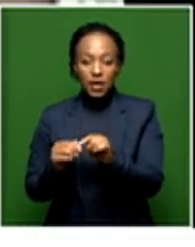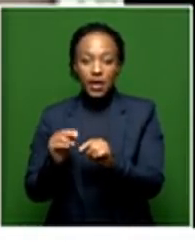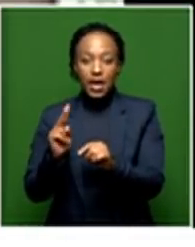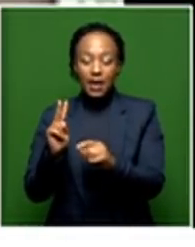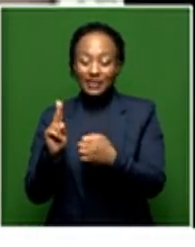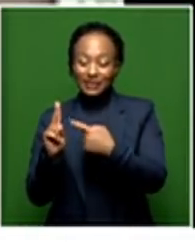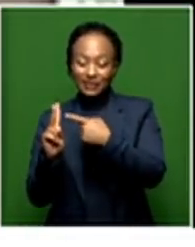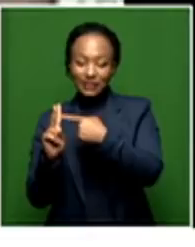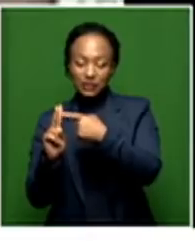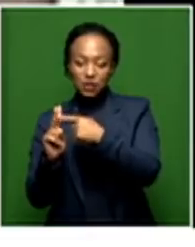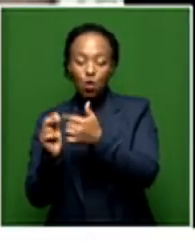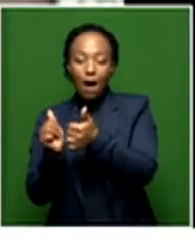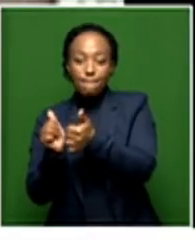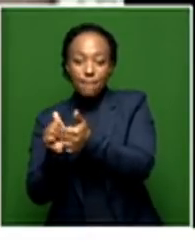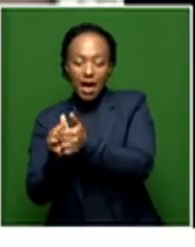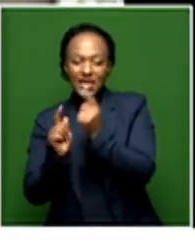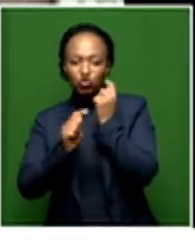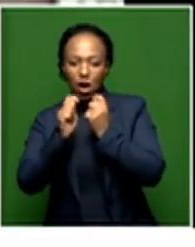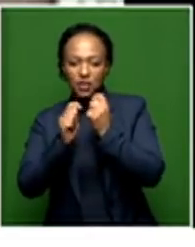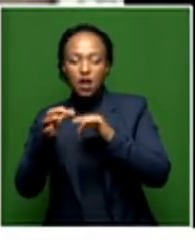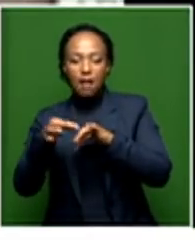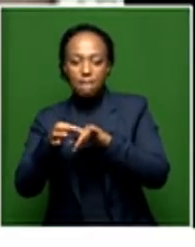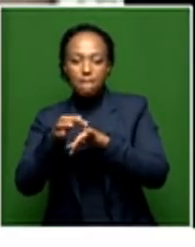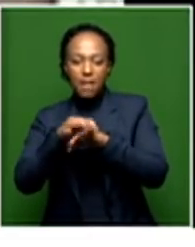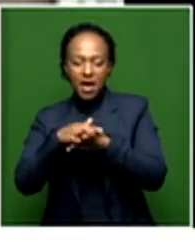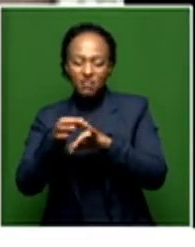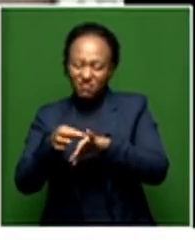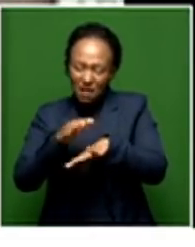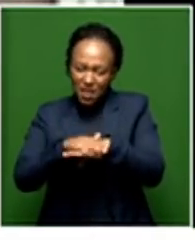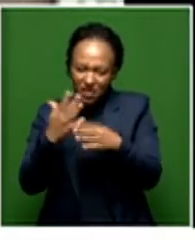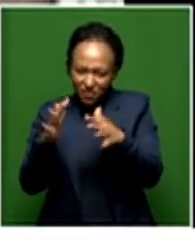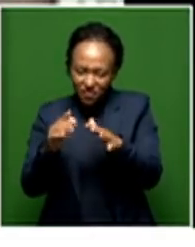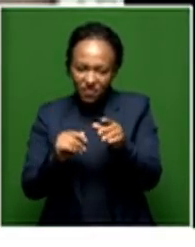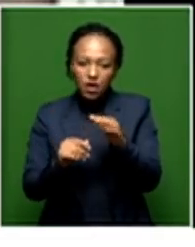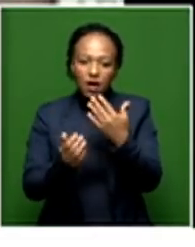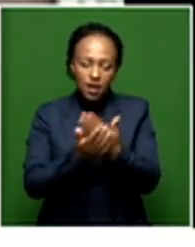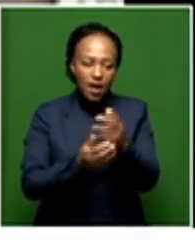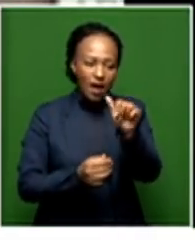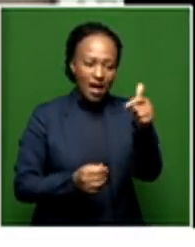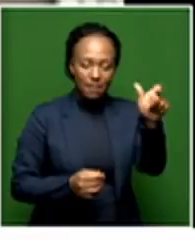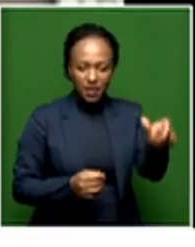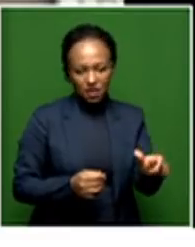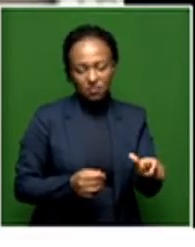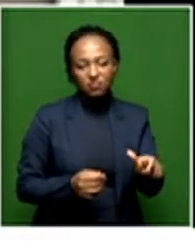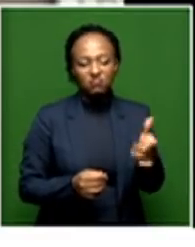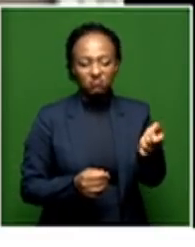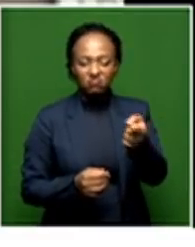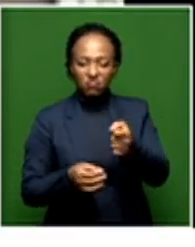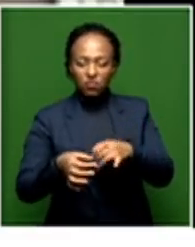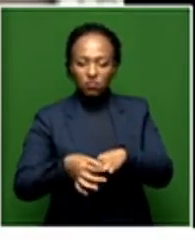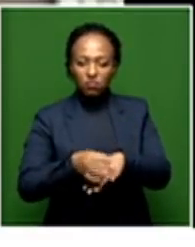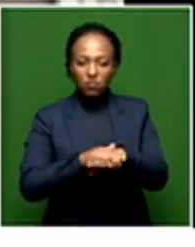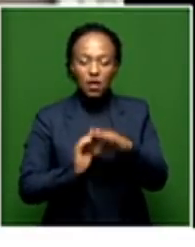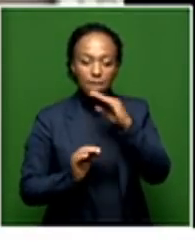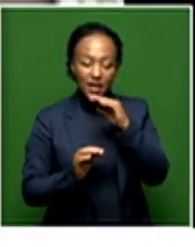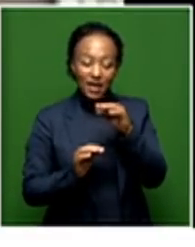a customary marriage could enter into a civil marriage with another, and automatically the customary